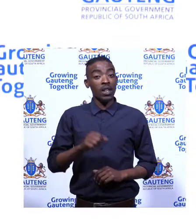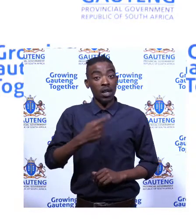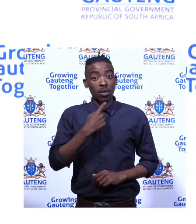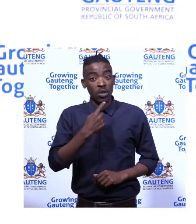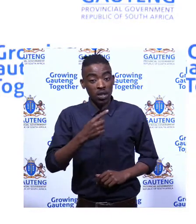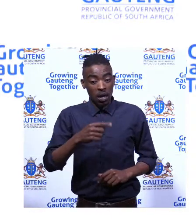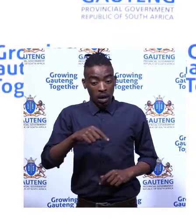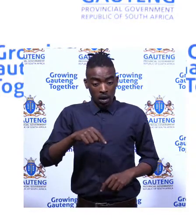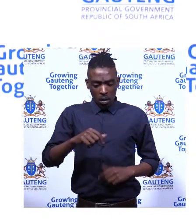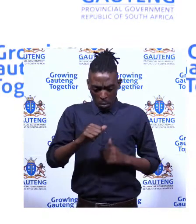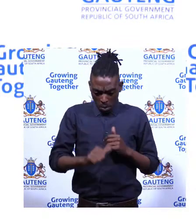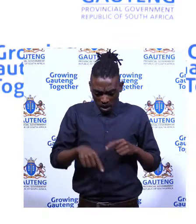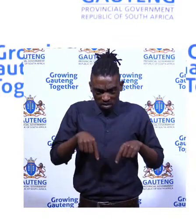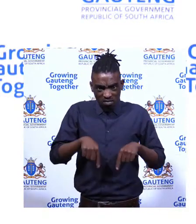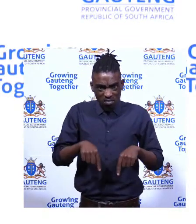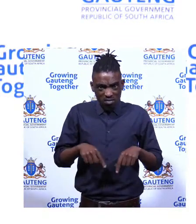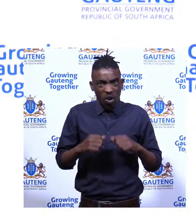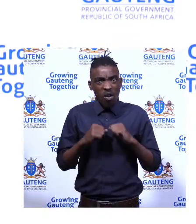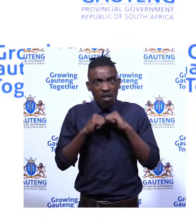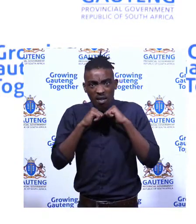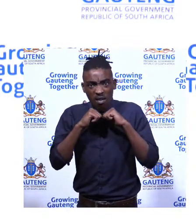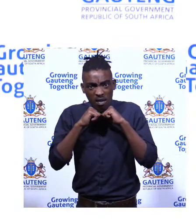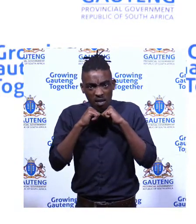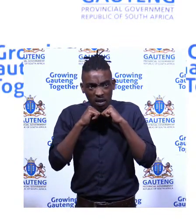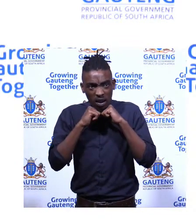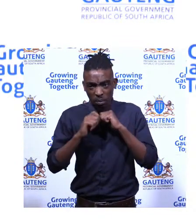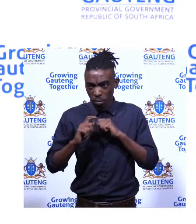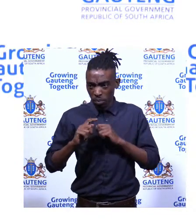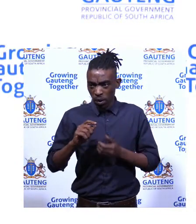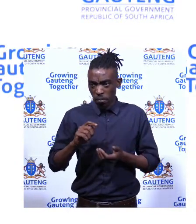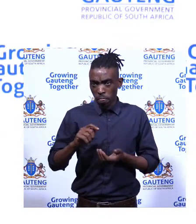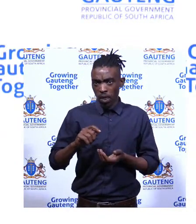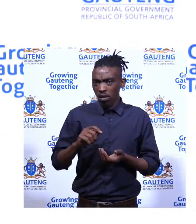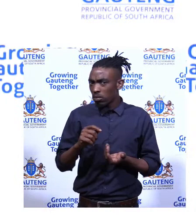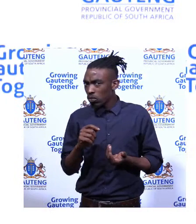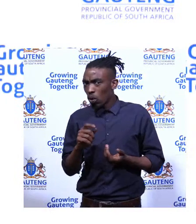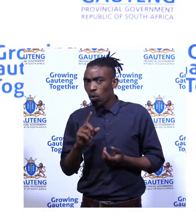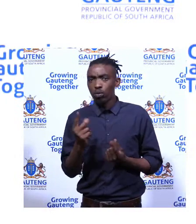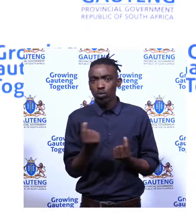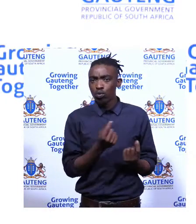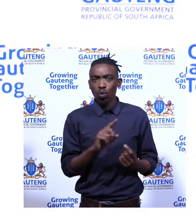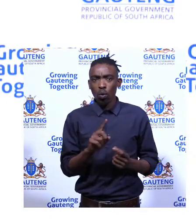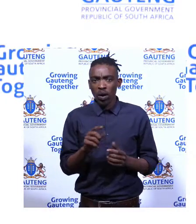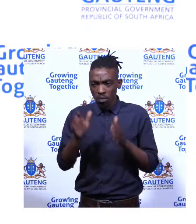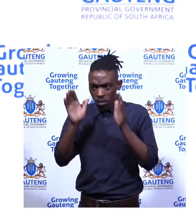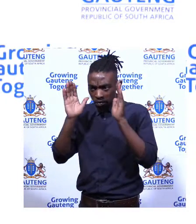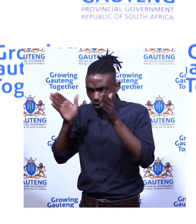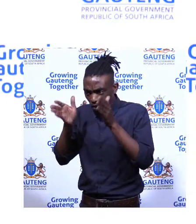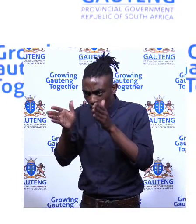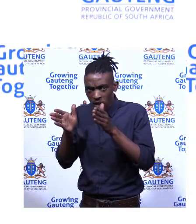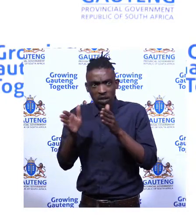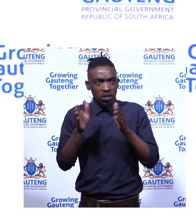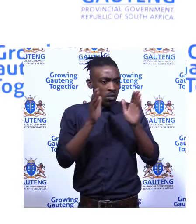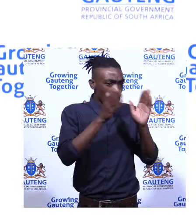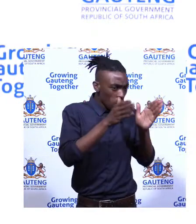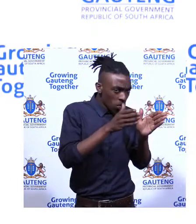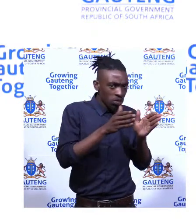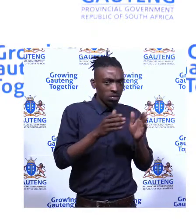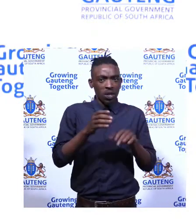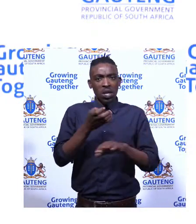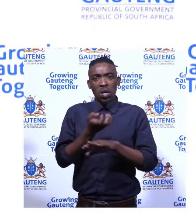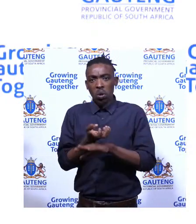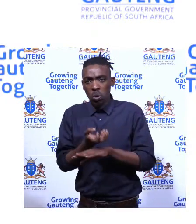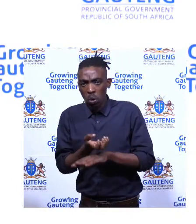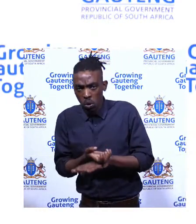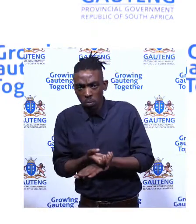August, we are going to be paying a lot of attention to our plans on the economy, the revival of